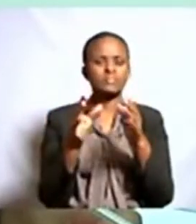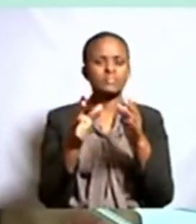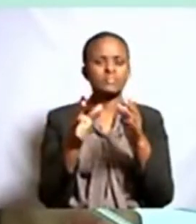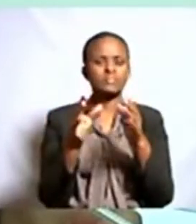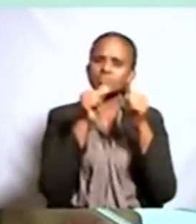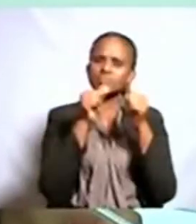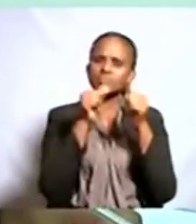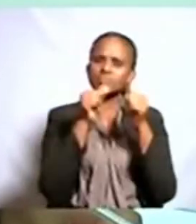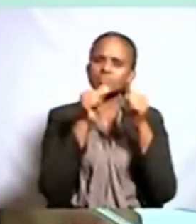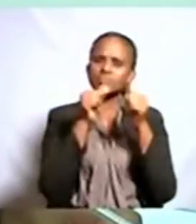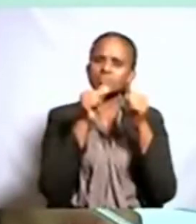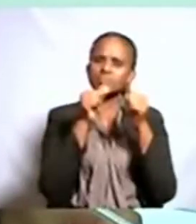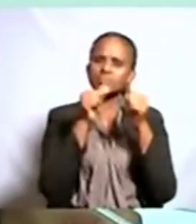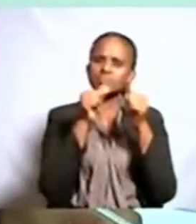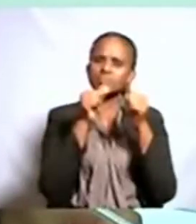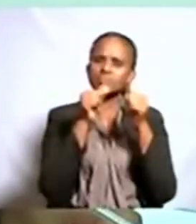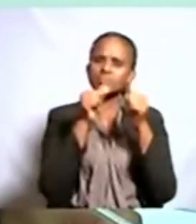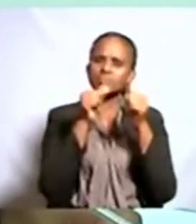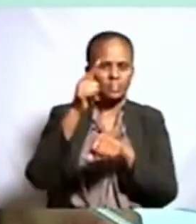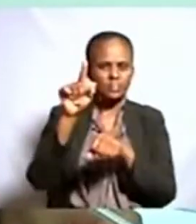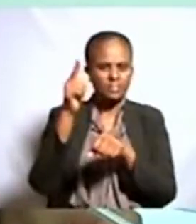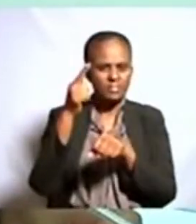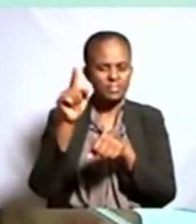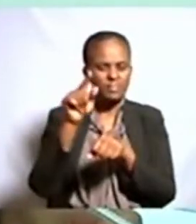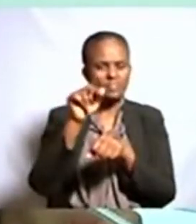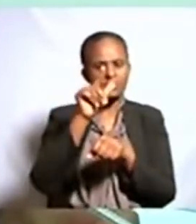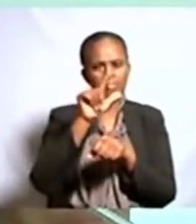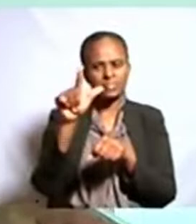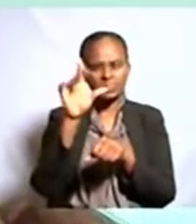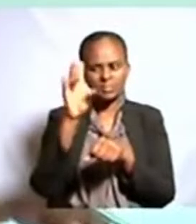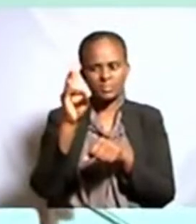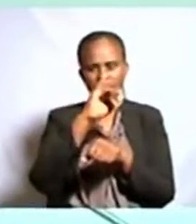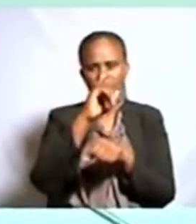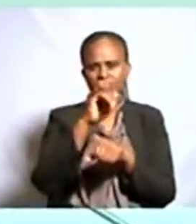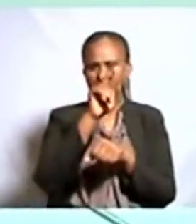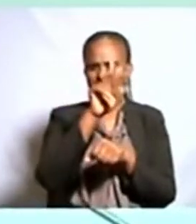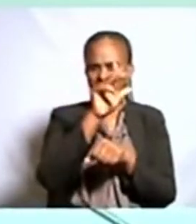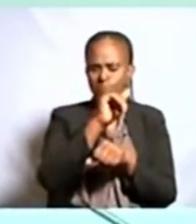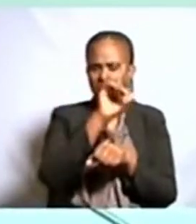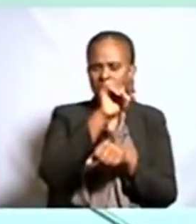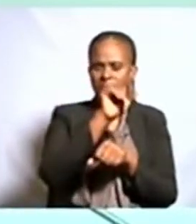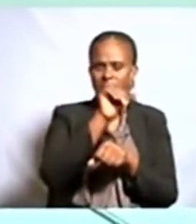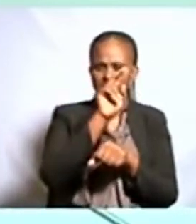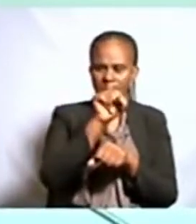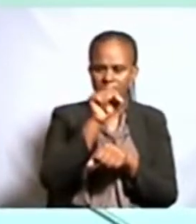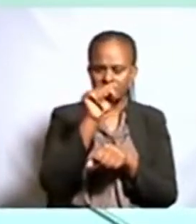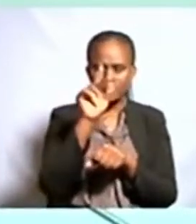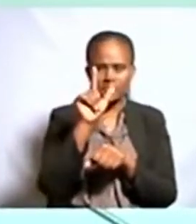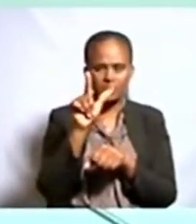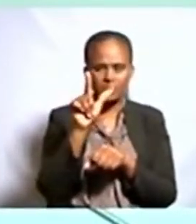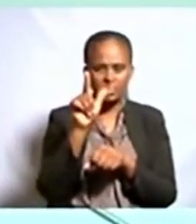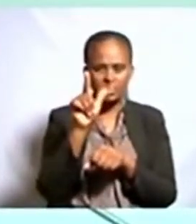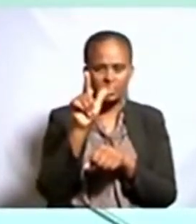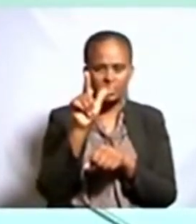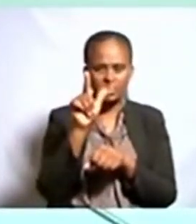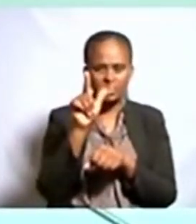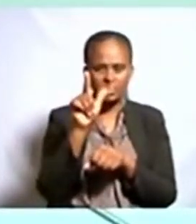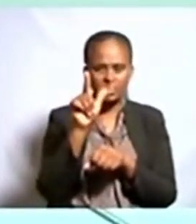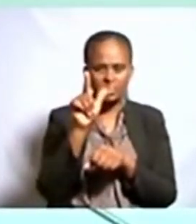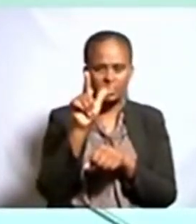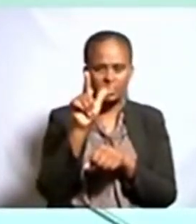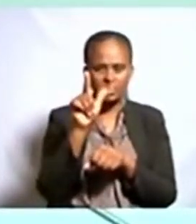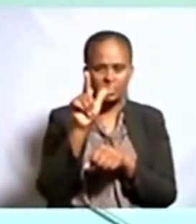to the project on 27th July 2021, which was 6 months after the purported